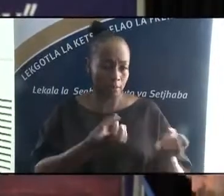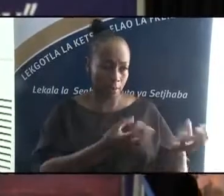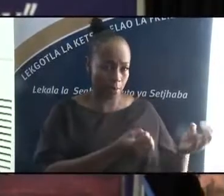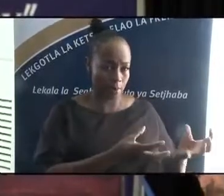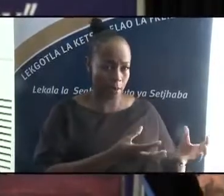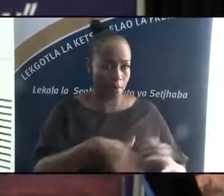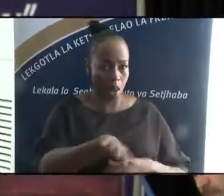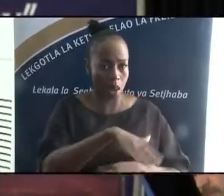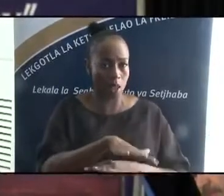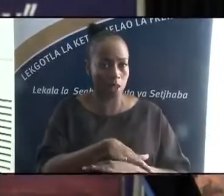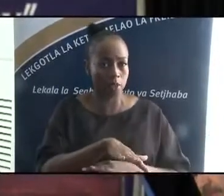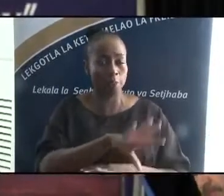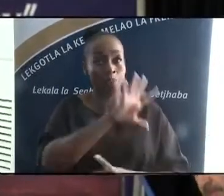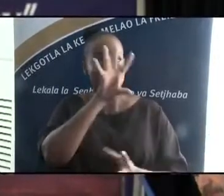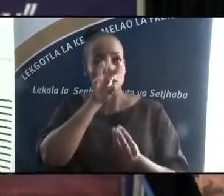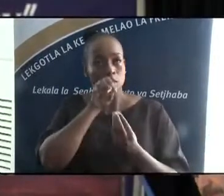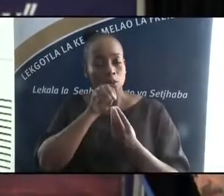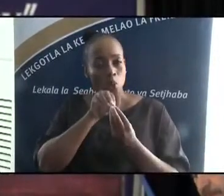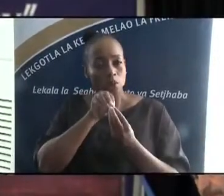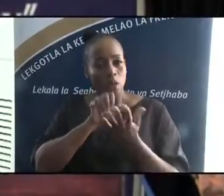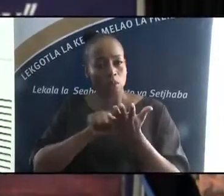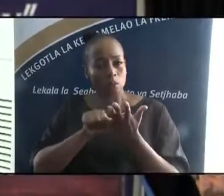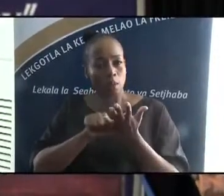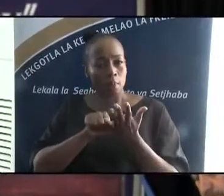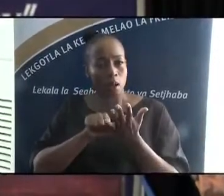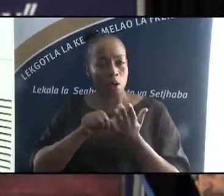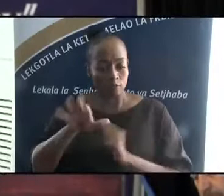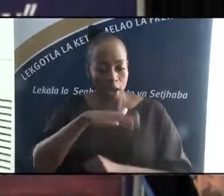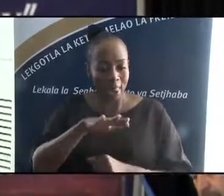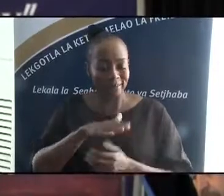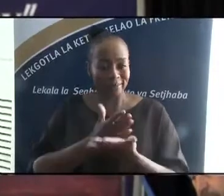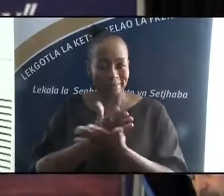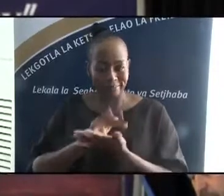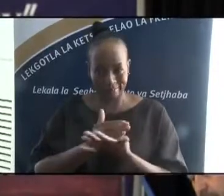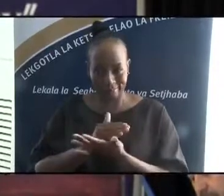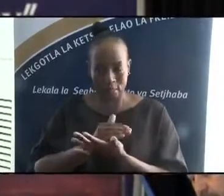parcels, the total number of pieces of land of